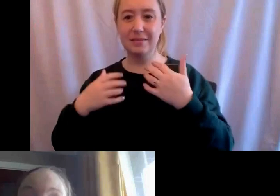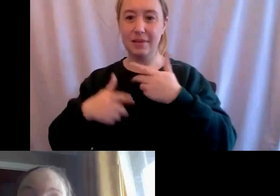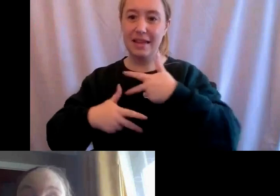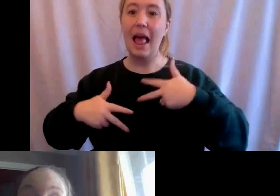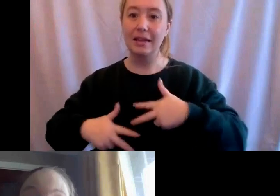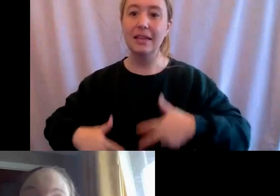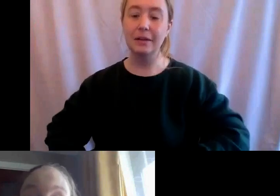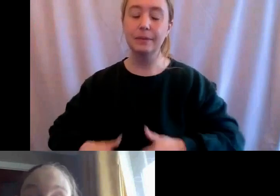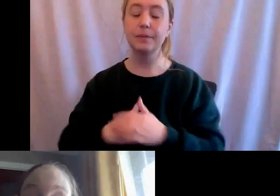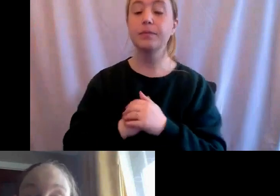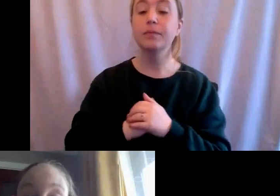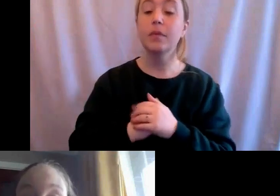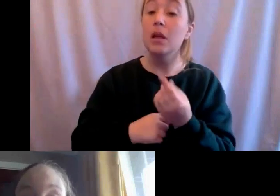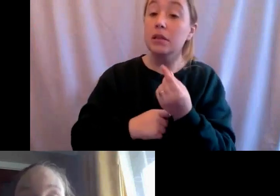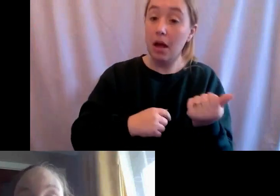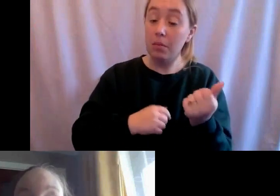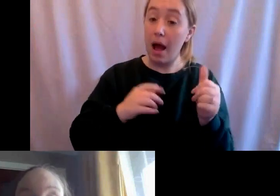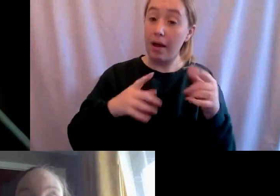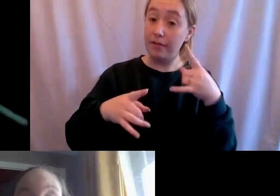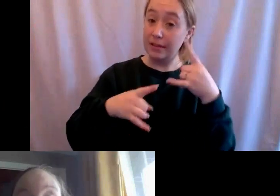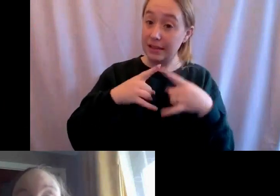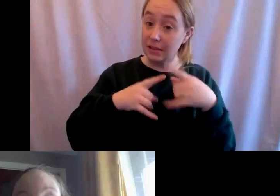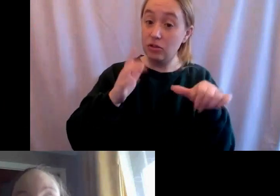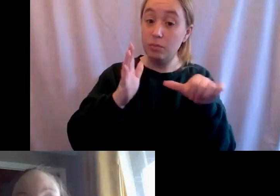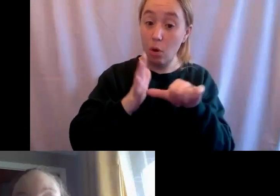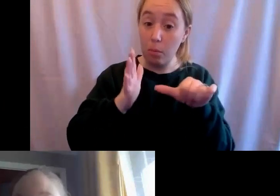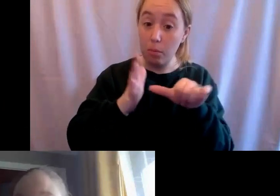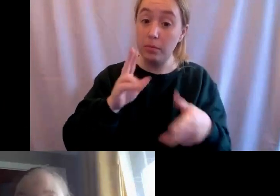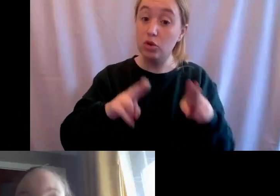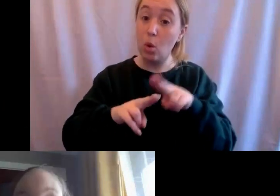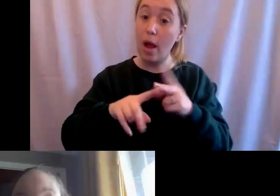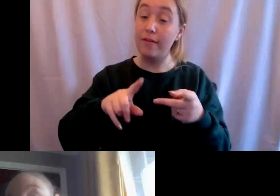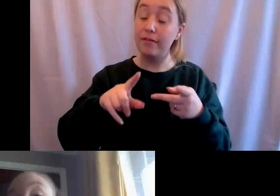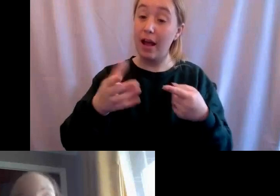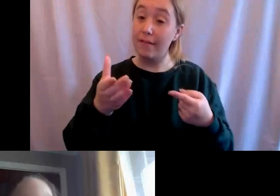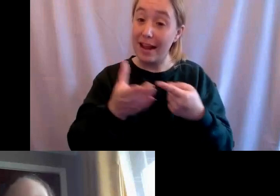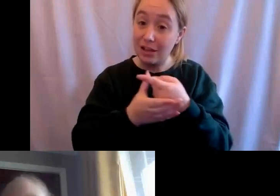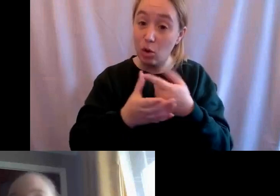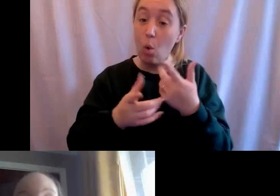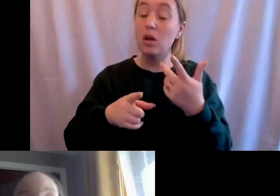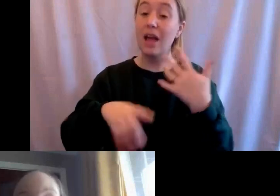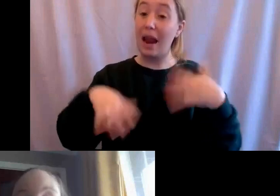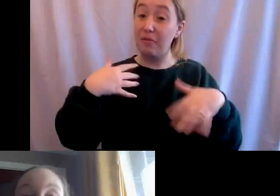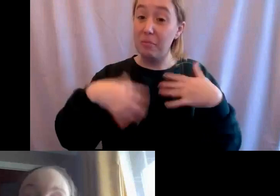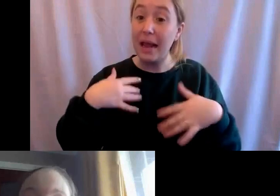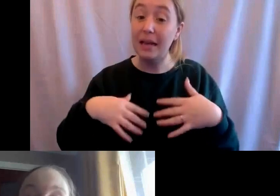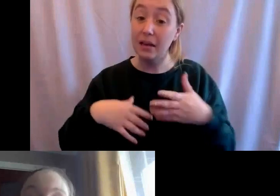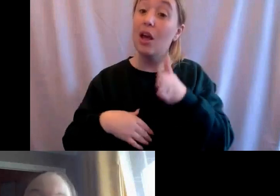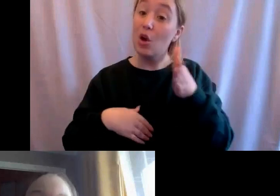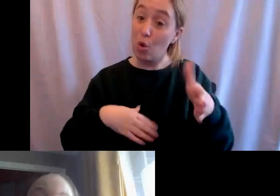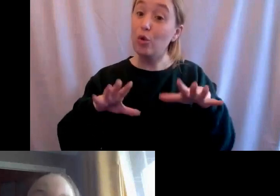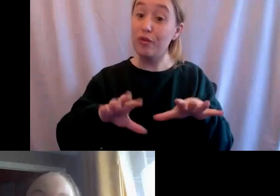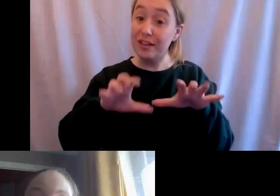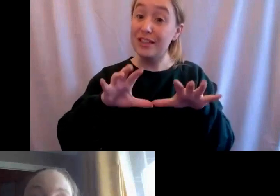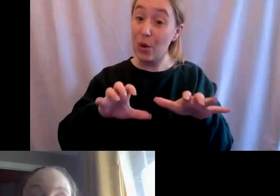dysfunction work. If you're one of the 20% of ladies who experiences painful intercourse, come and see a physio. Let us help